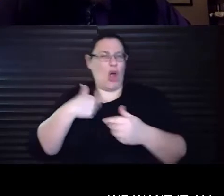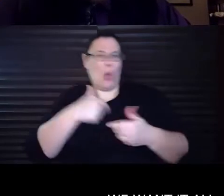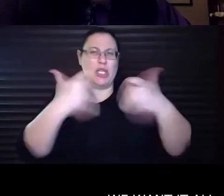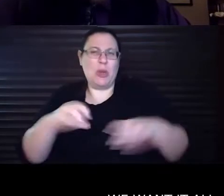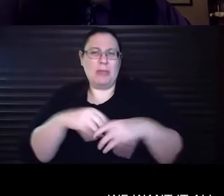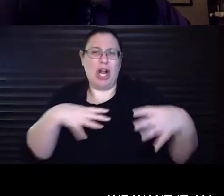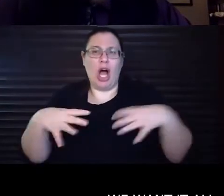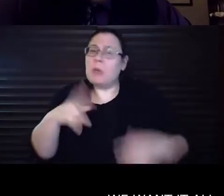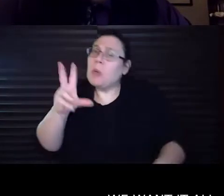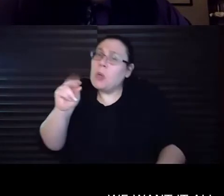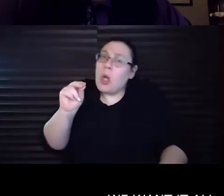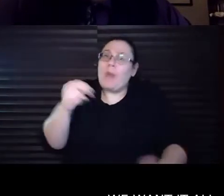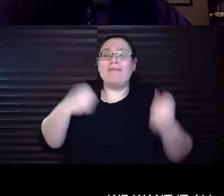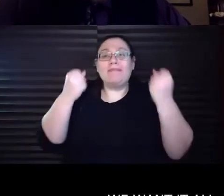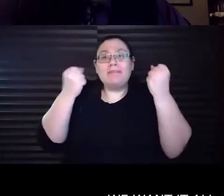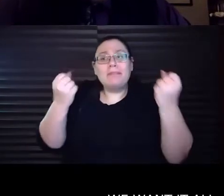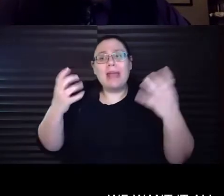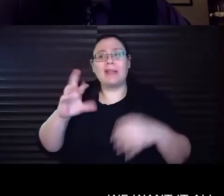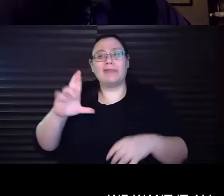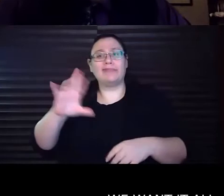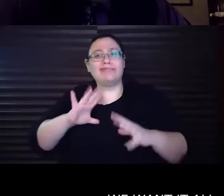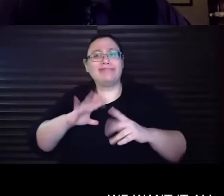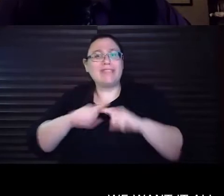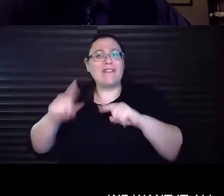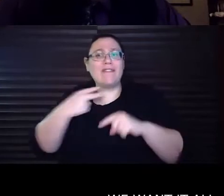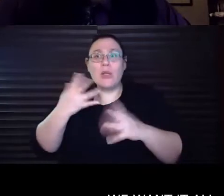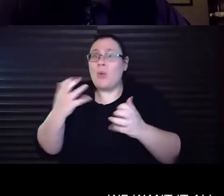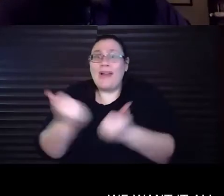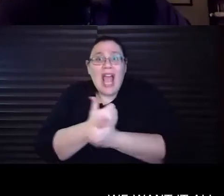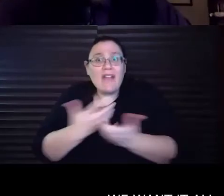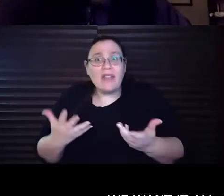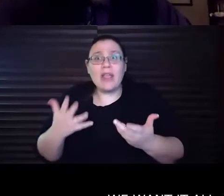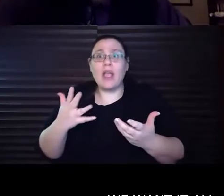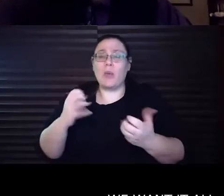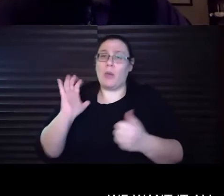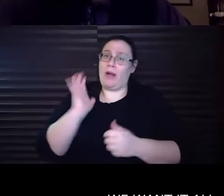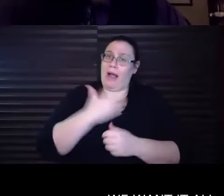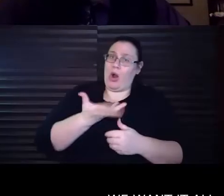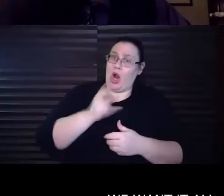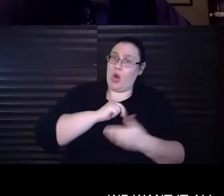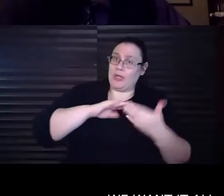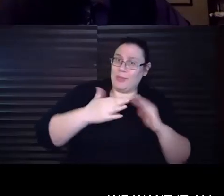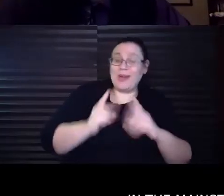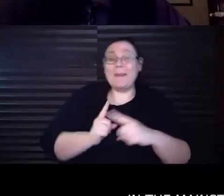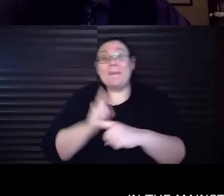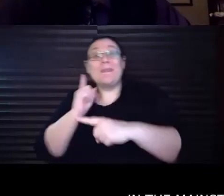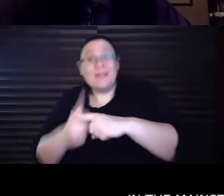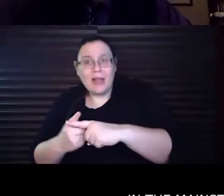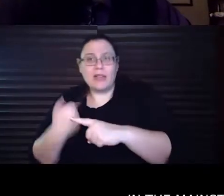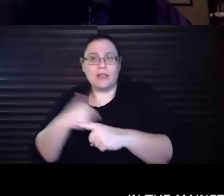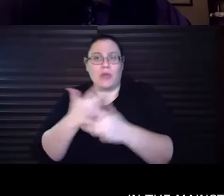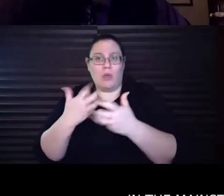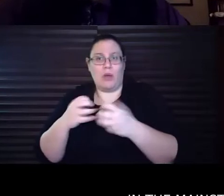different rich voices in there. We want it all. We want our own community, and we want them to be in